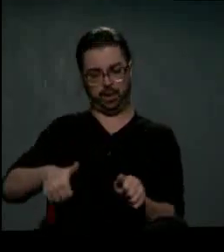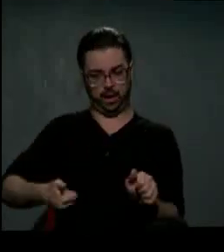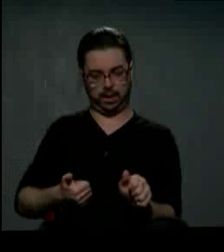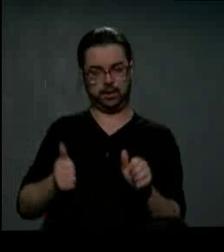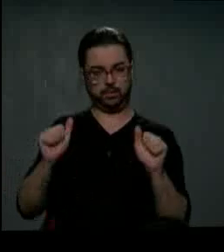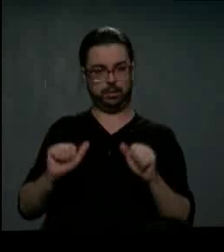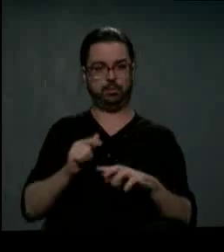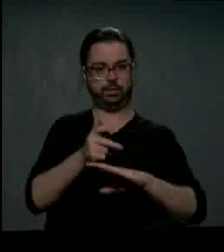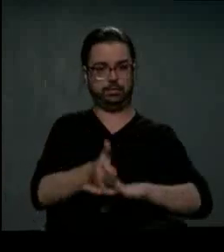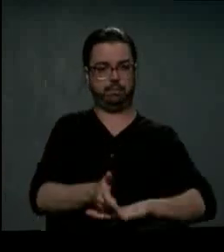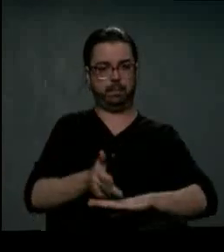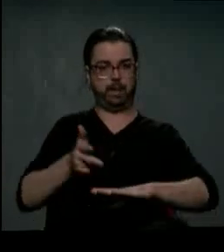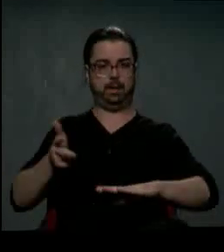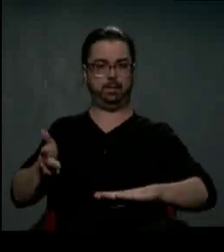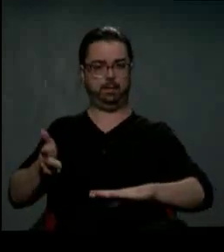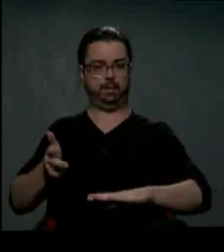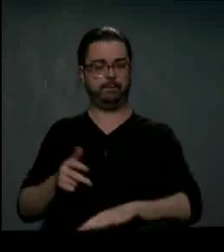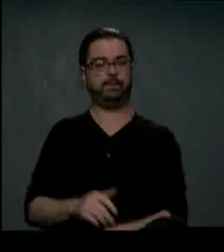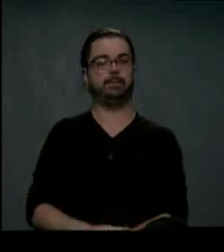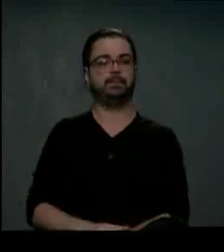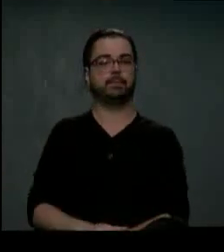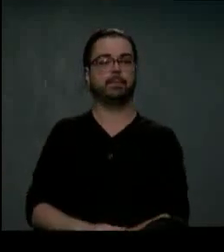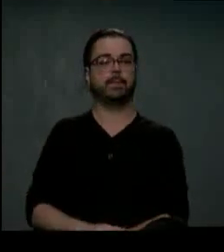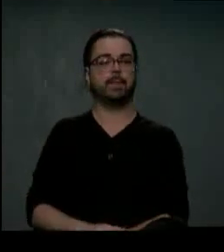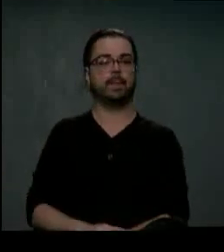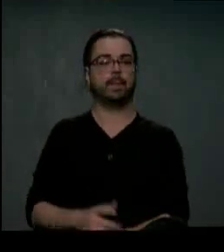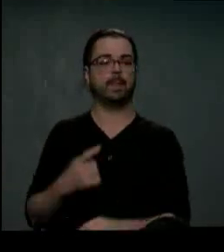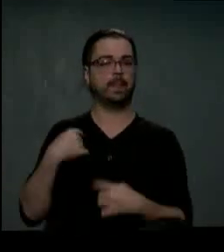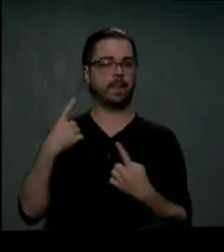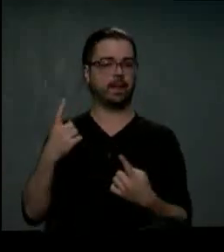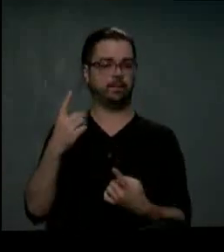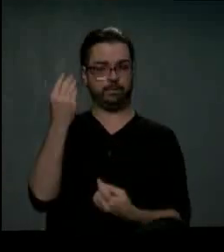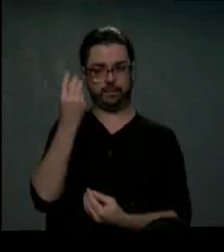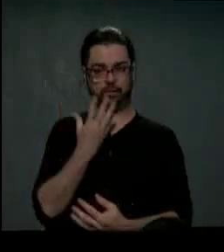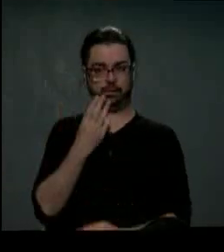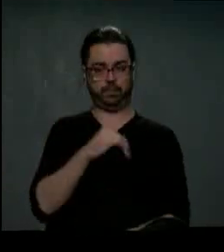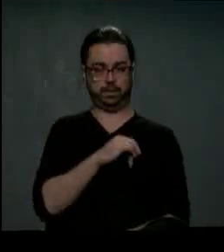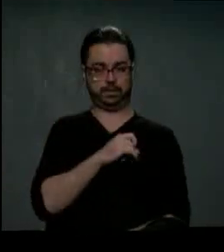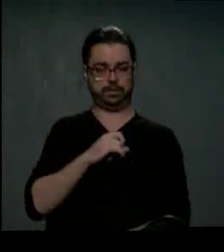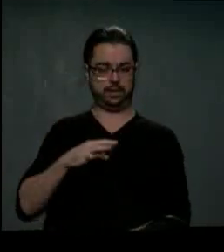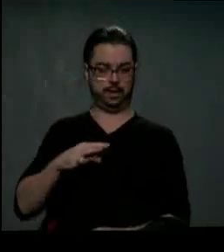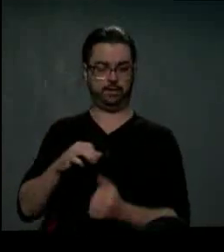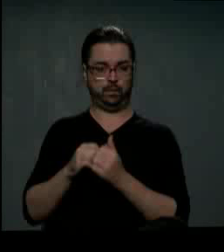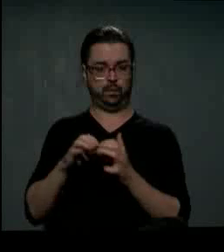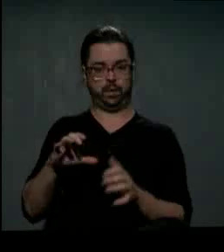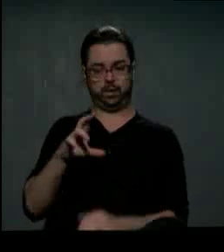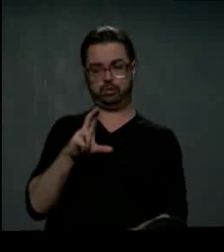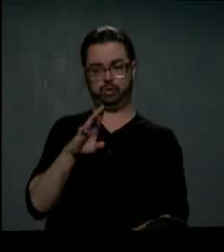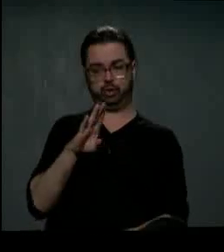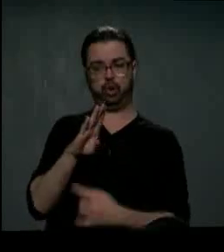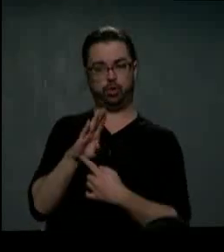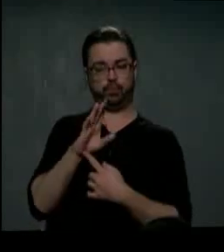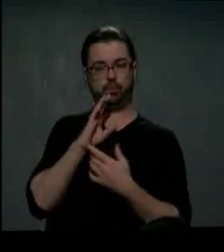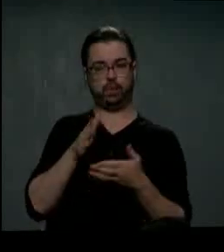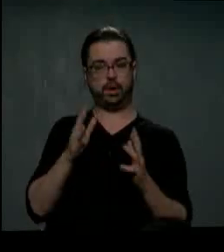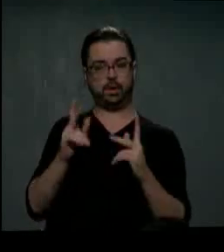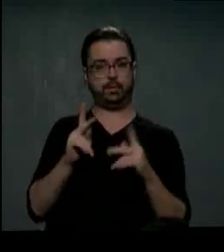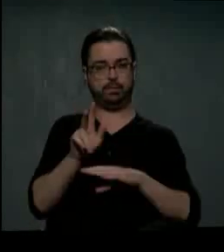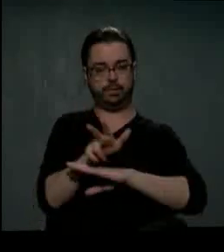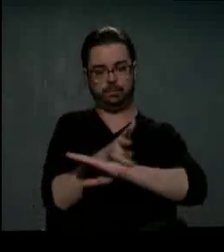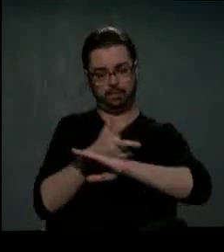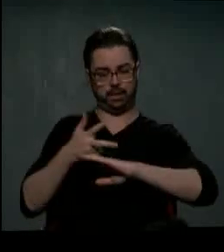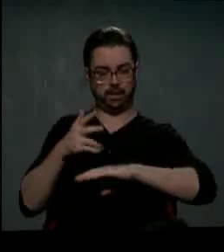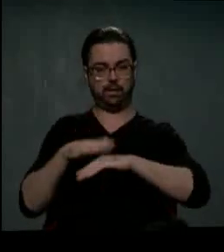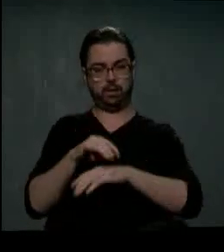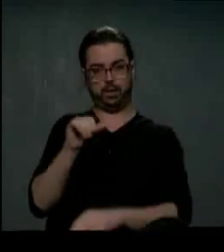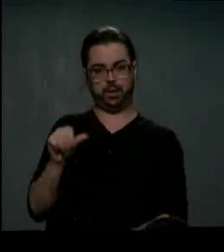back up. But I've been told by the staff without curbing that would allow the people to directly back out onto A